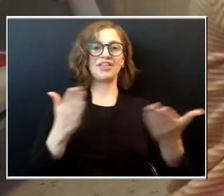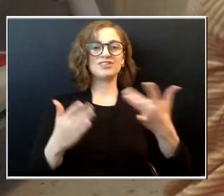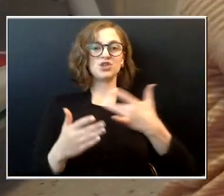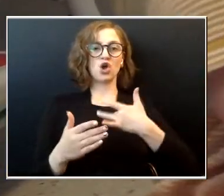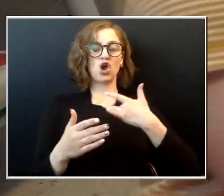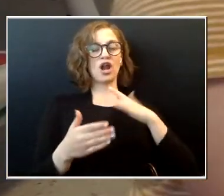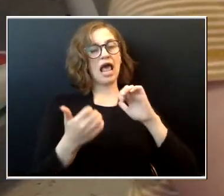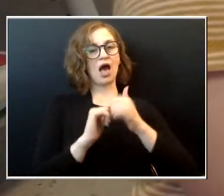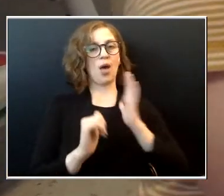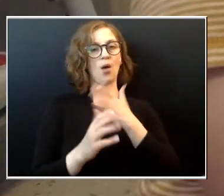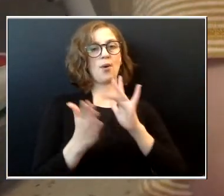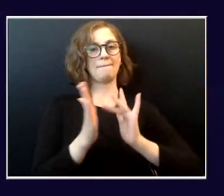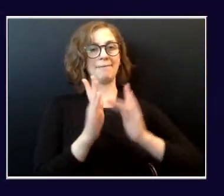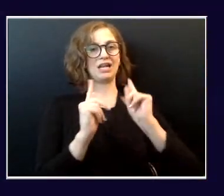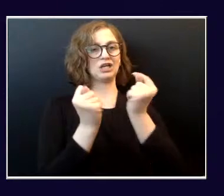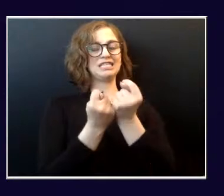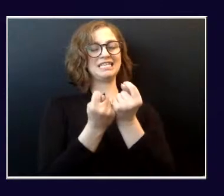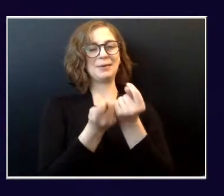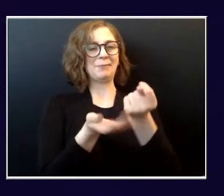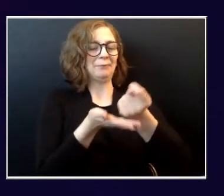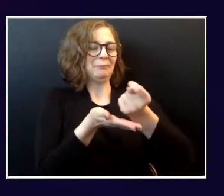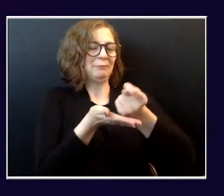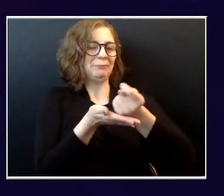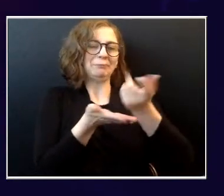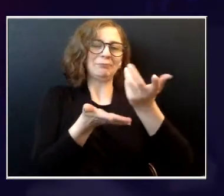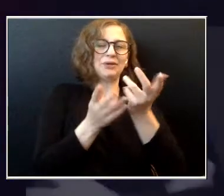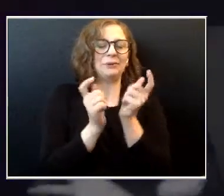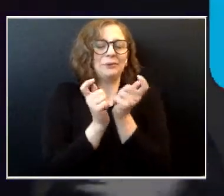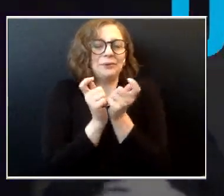team treats the tiniest of hearts.